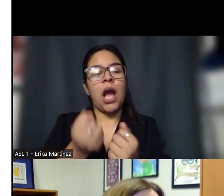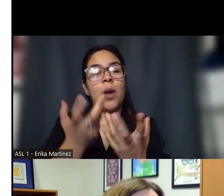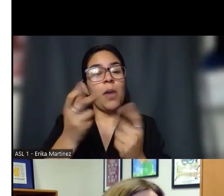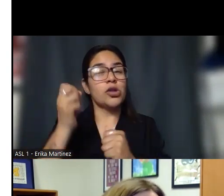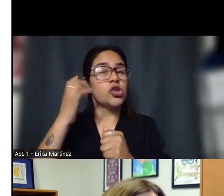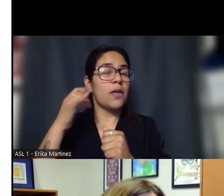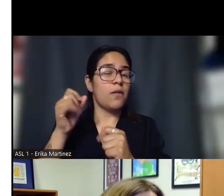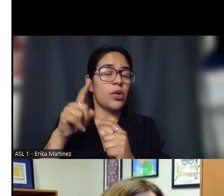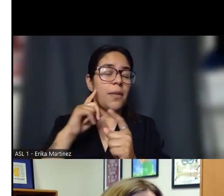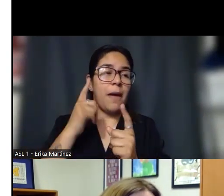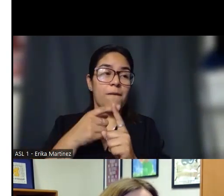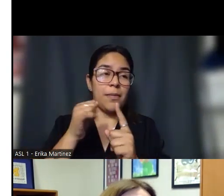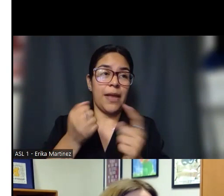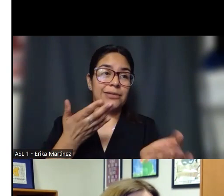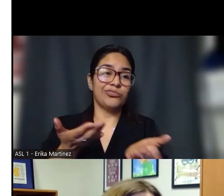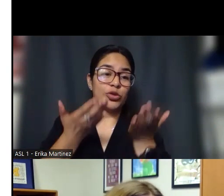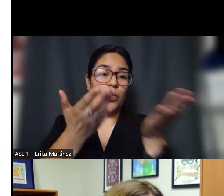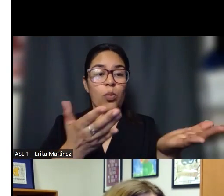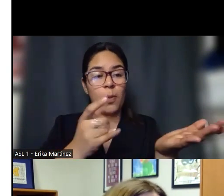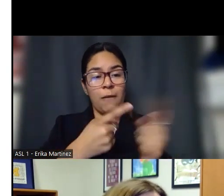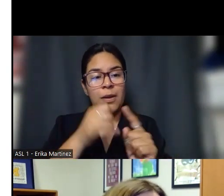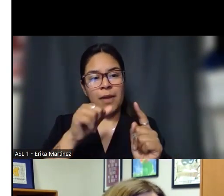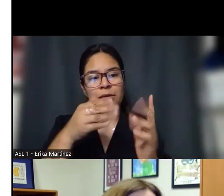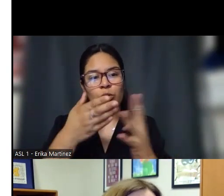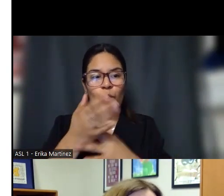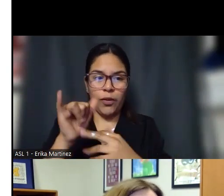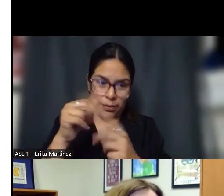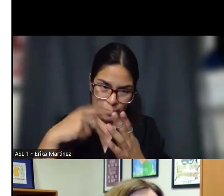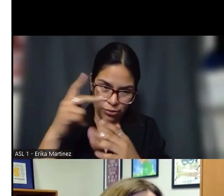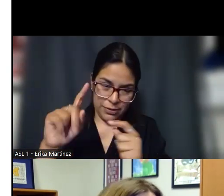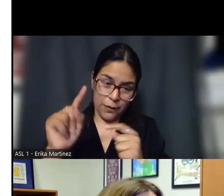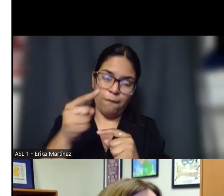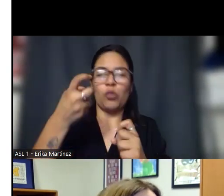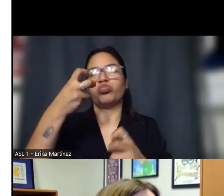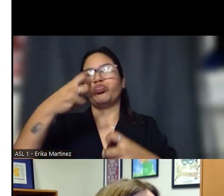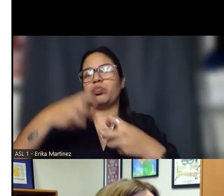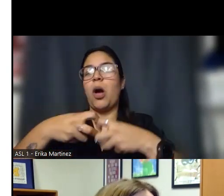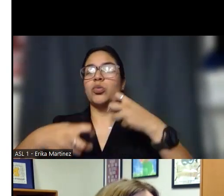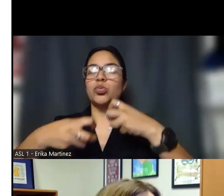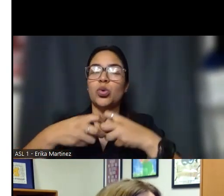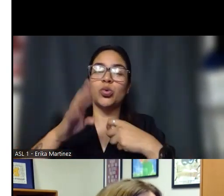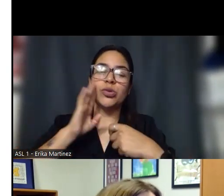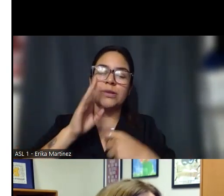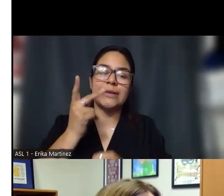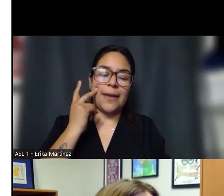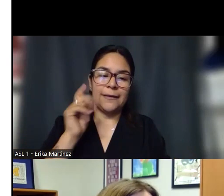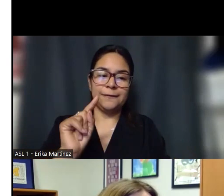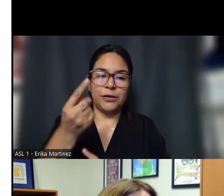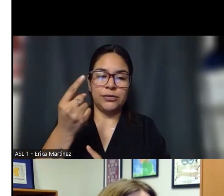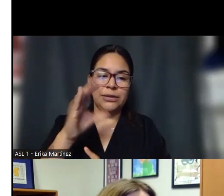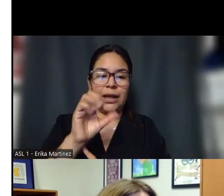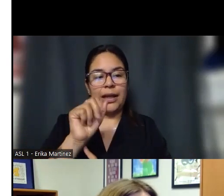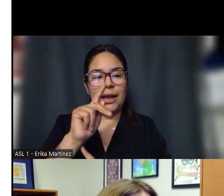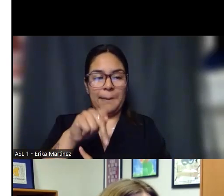through the VOCA Victim Assistance Program. And the first piece of the puzzle is the cap. So you'll see here that the cap